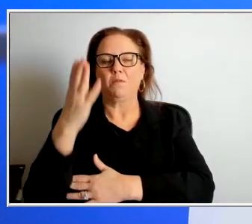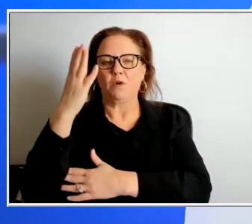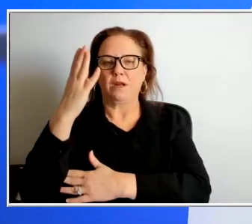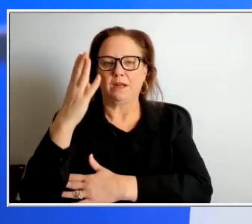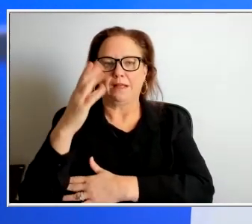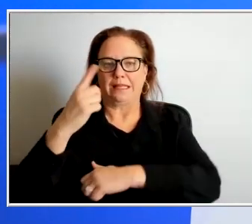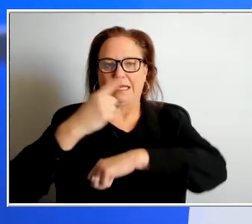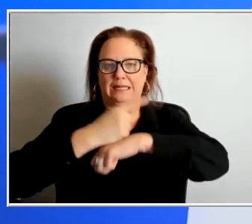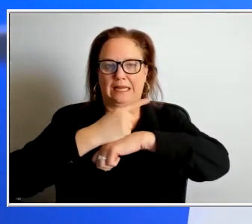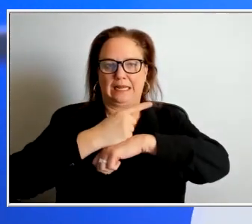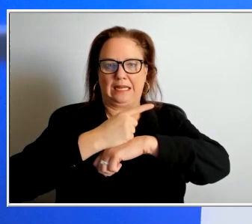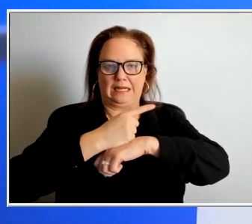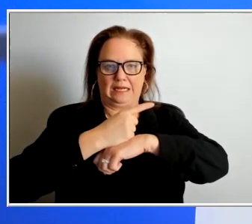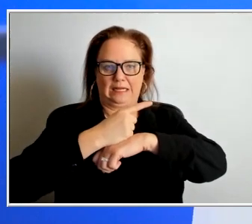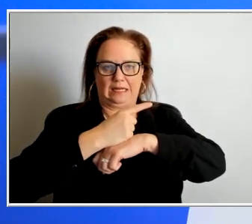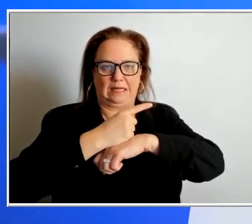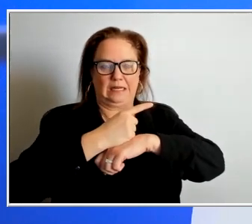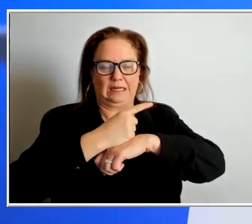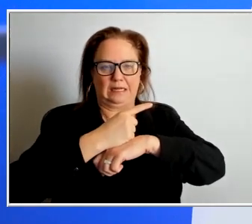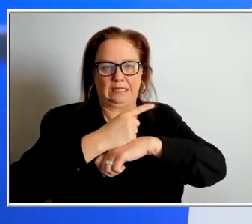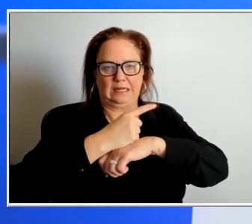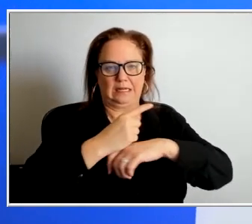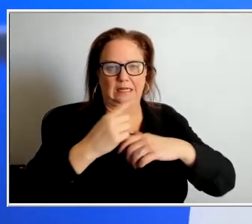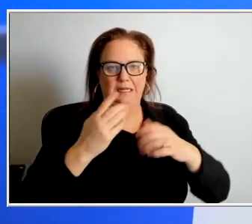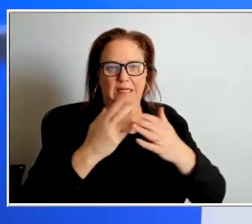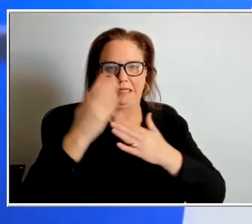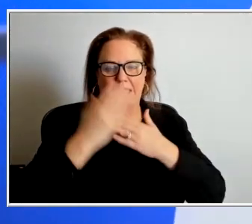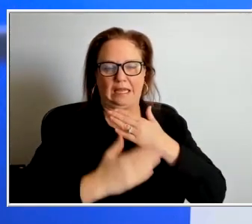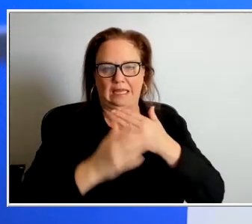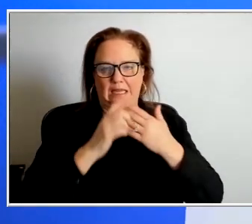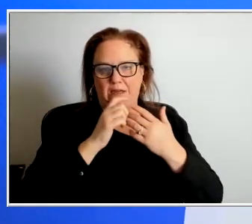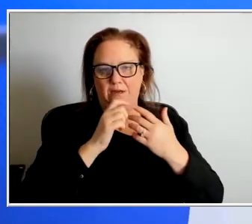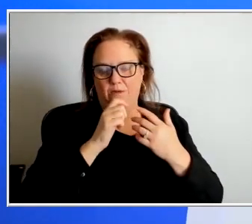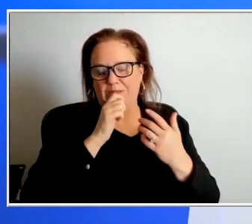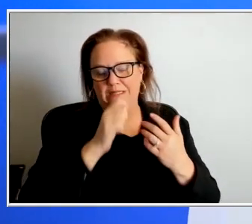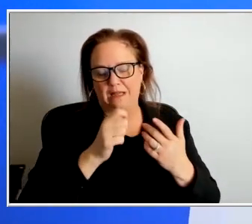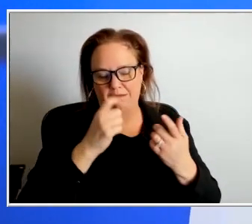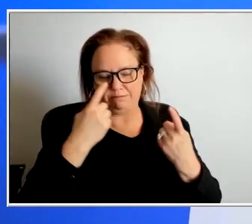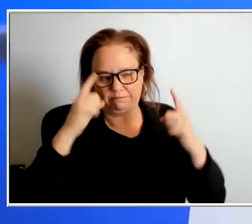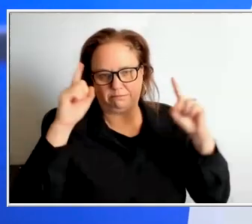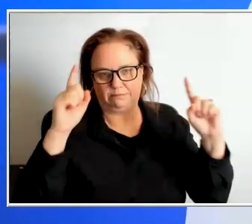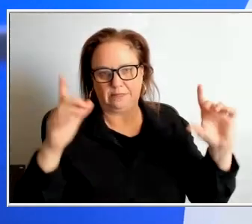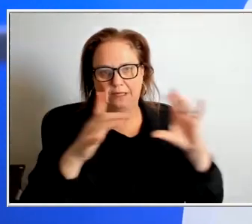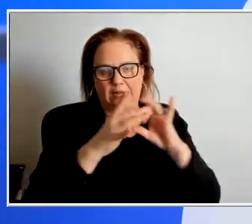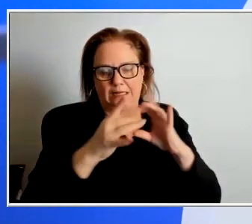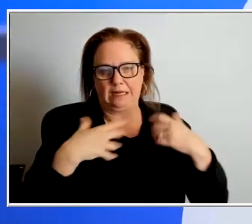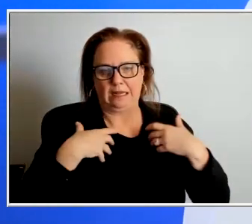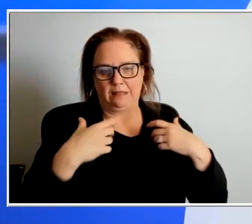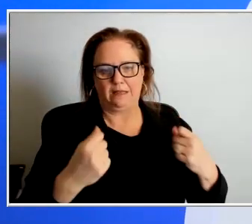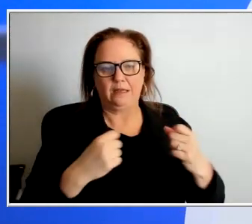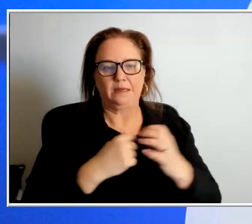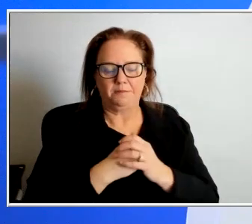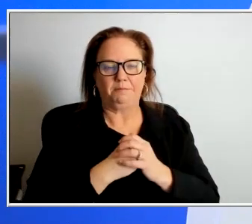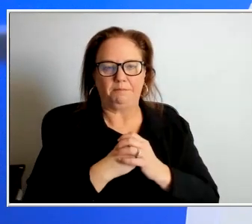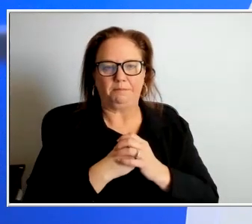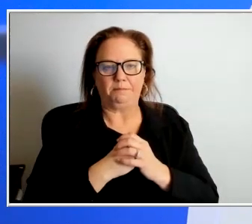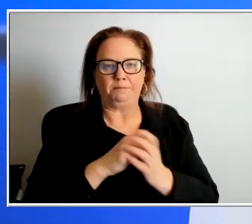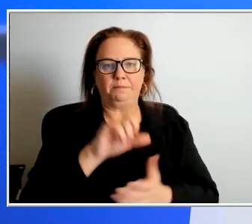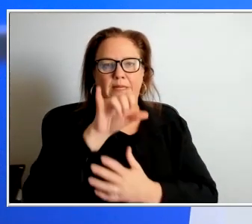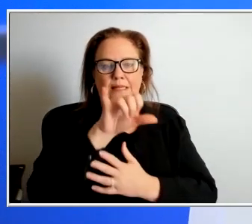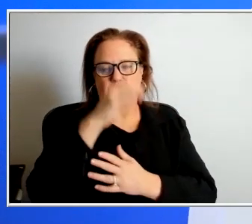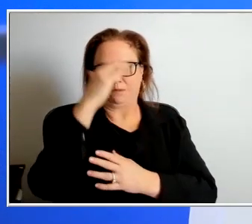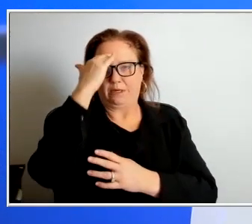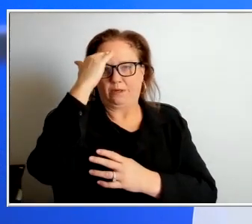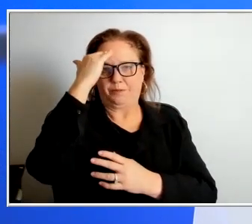that it looked like the hand was, we kind of say, going down or not looking so healthy. And that's when we knew it's